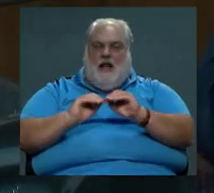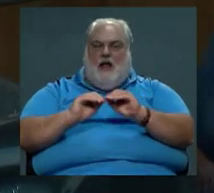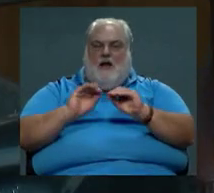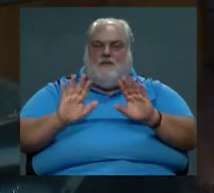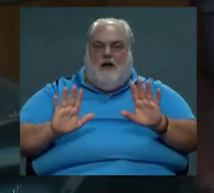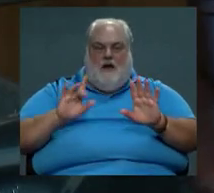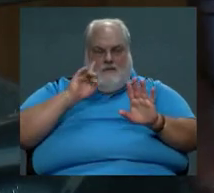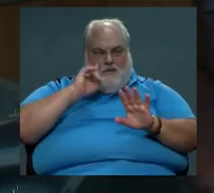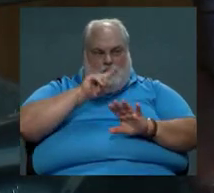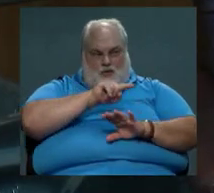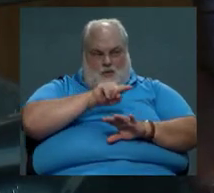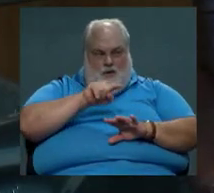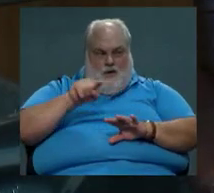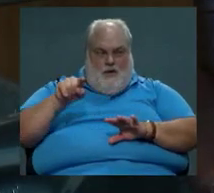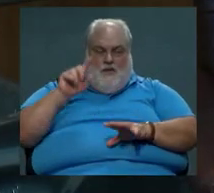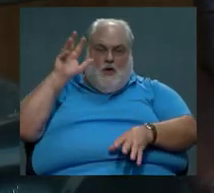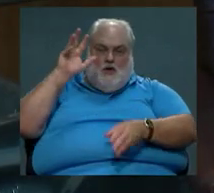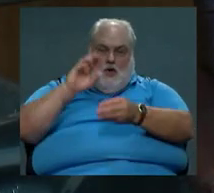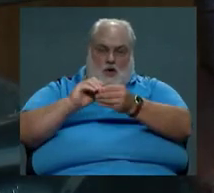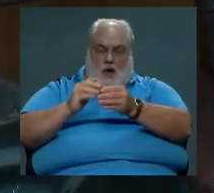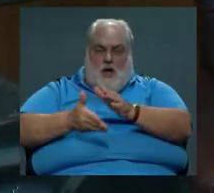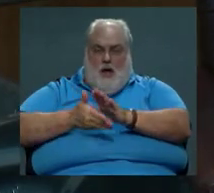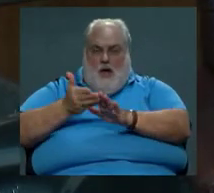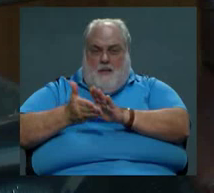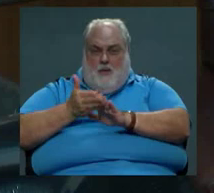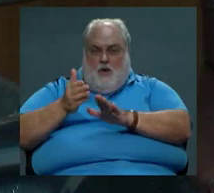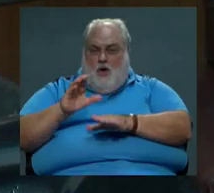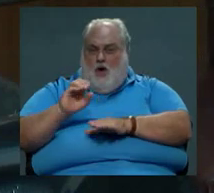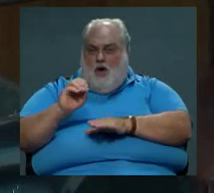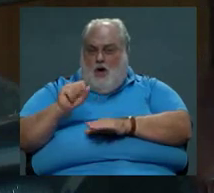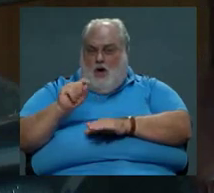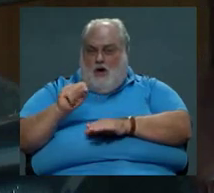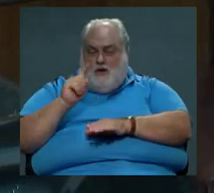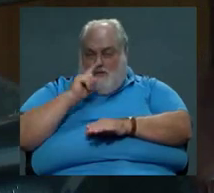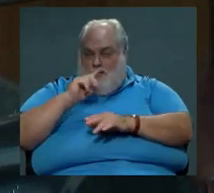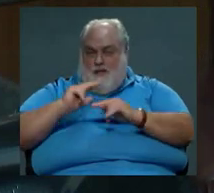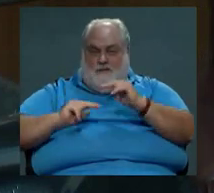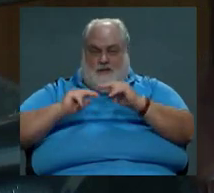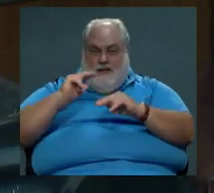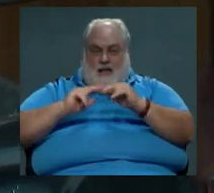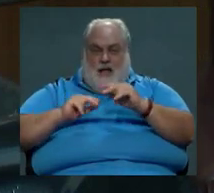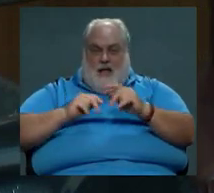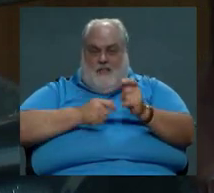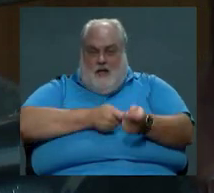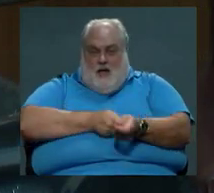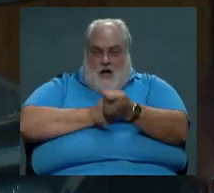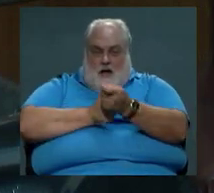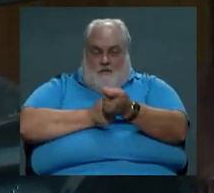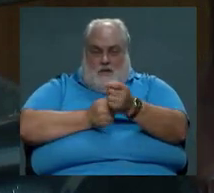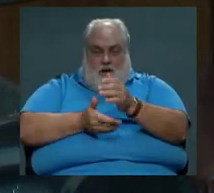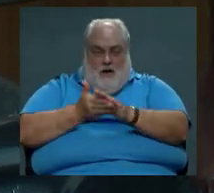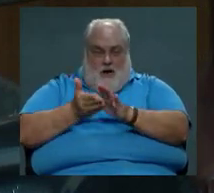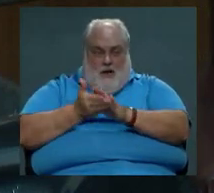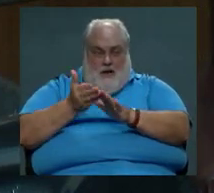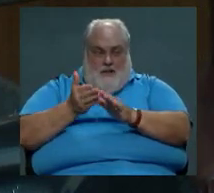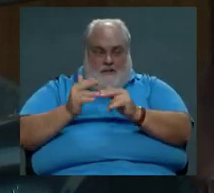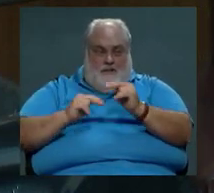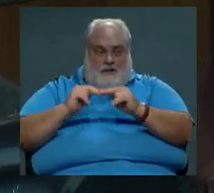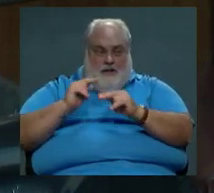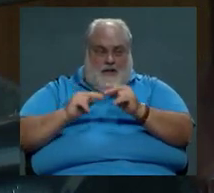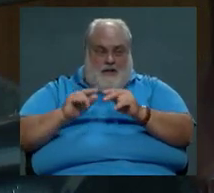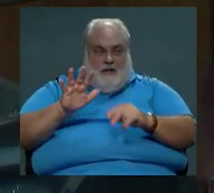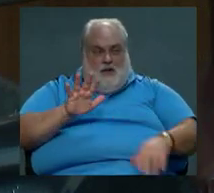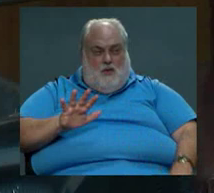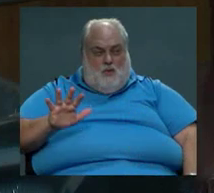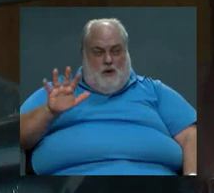board members, the total operating cost for the facility and the golf course, just to operate the golf course and the facilities,